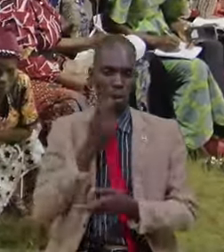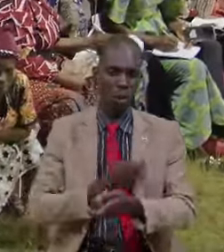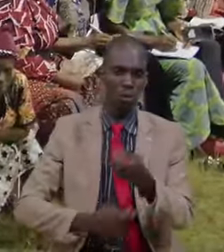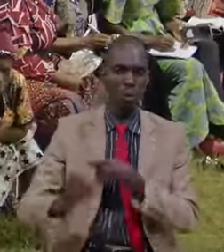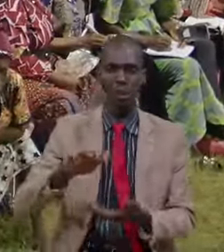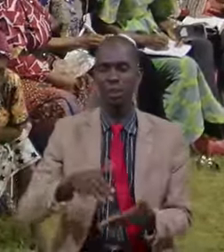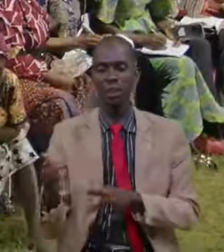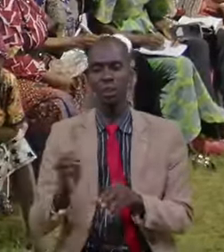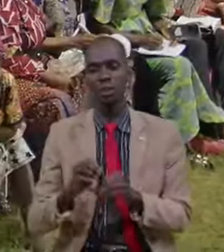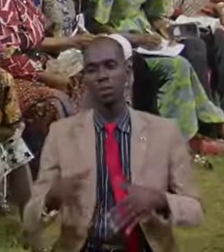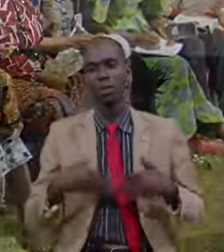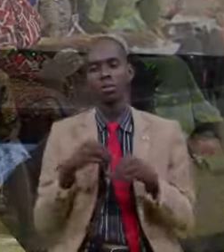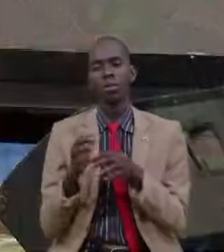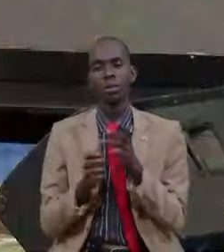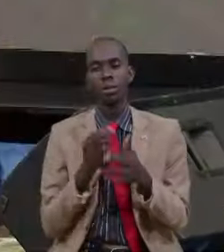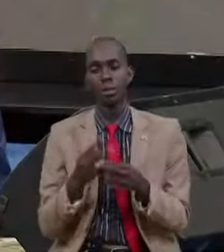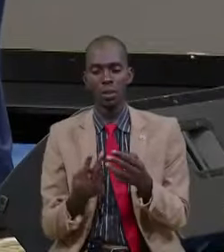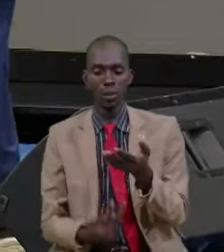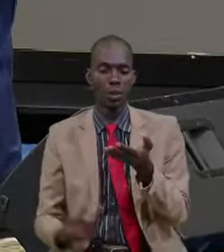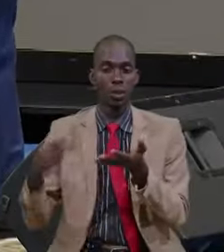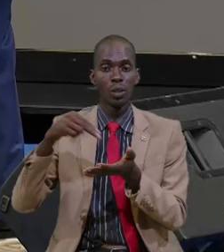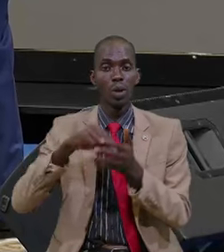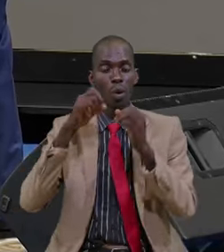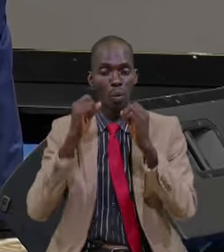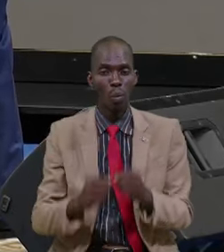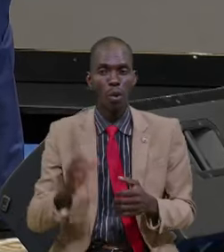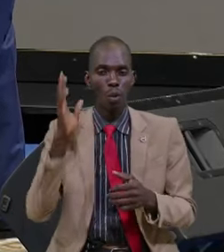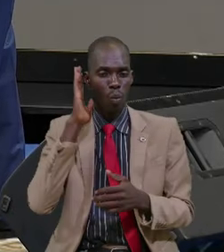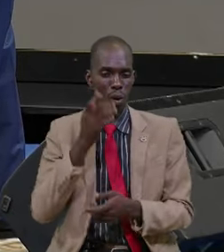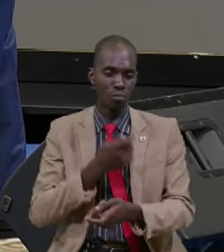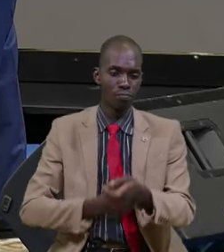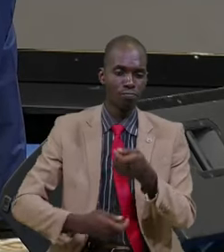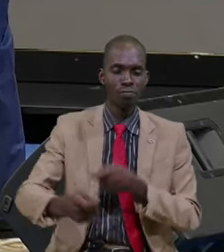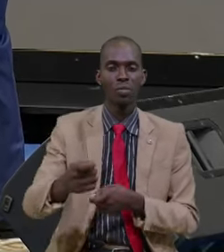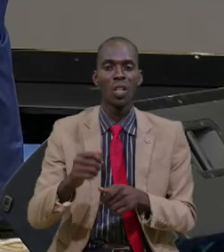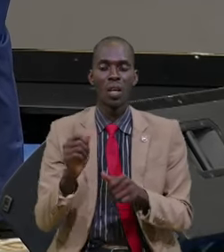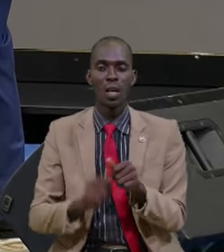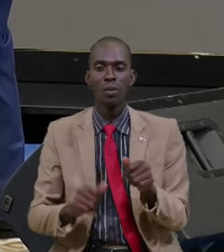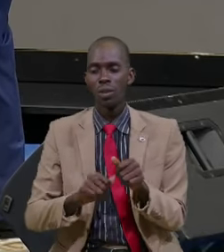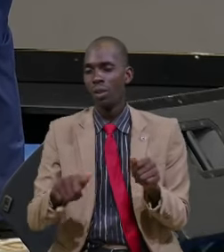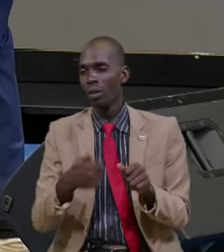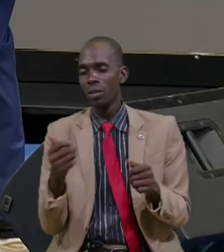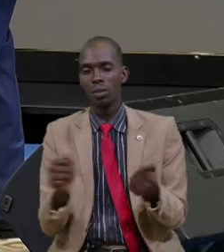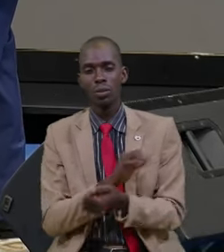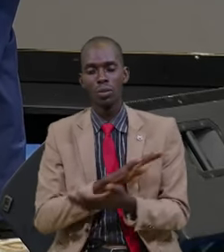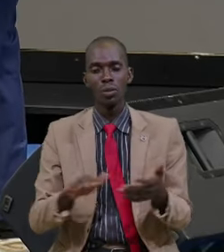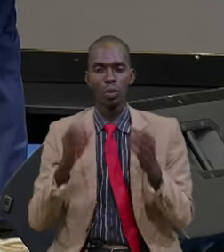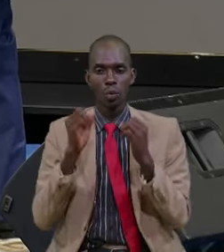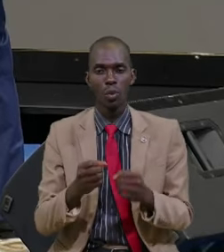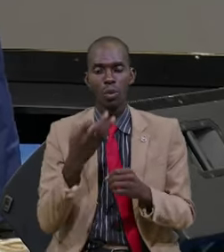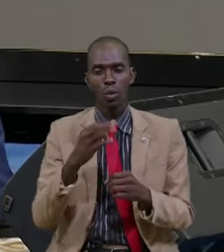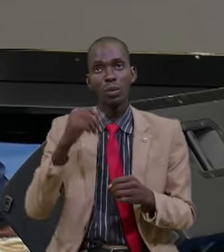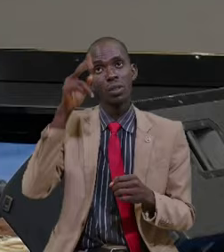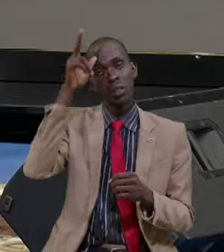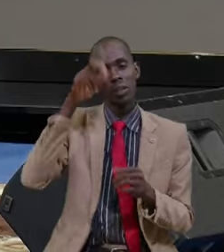Resurrection power will replace all that ruinous power of the devil out of your